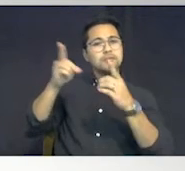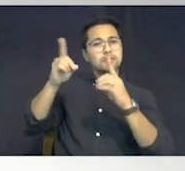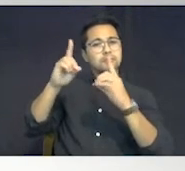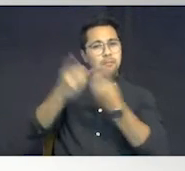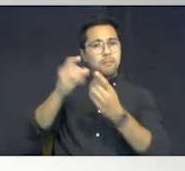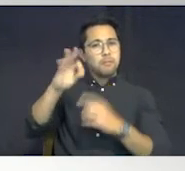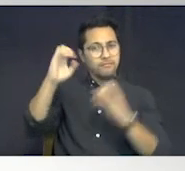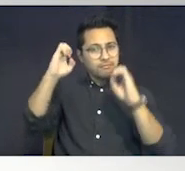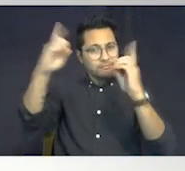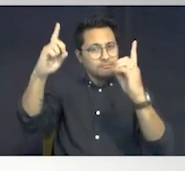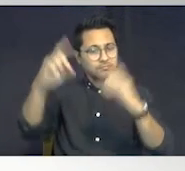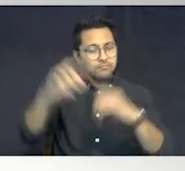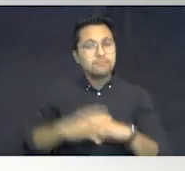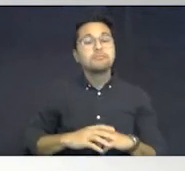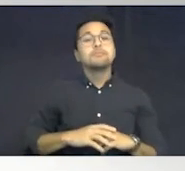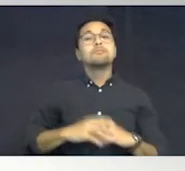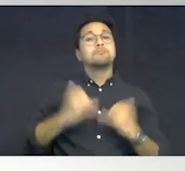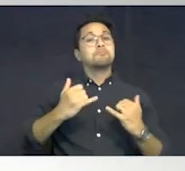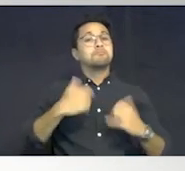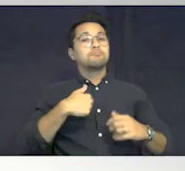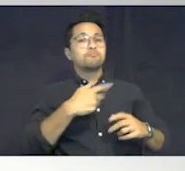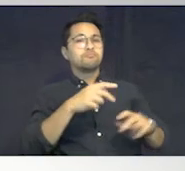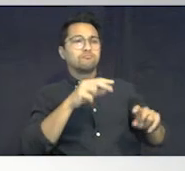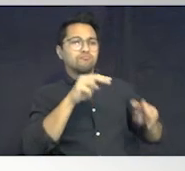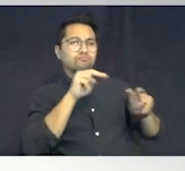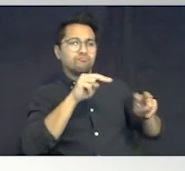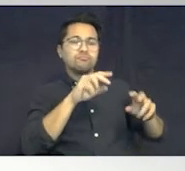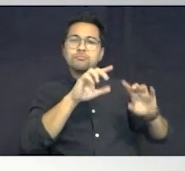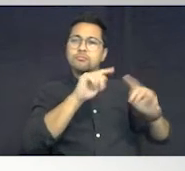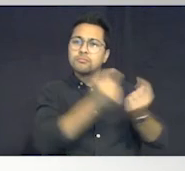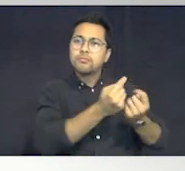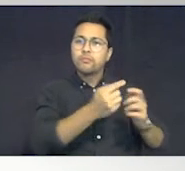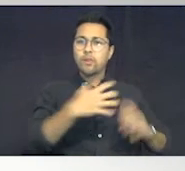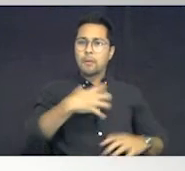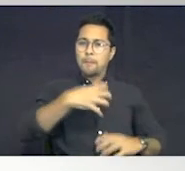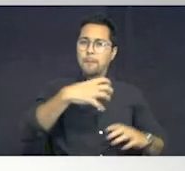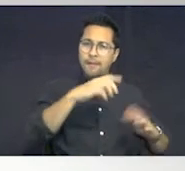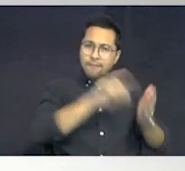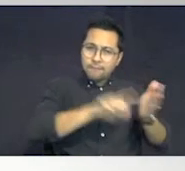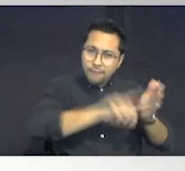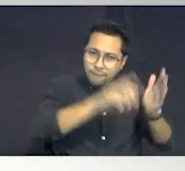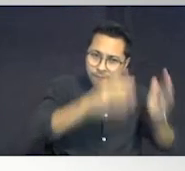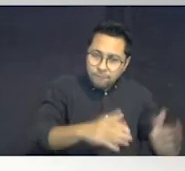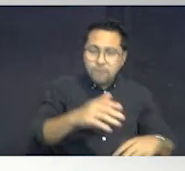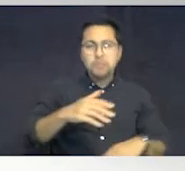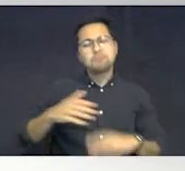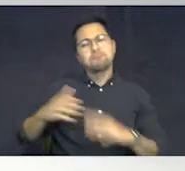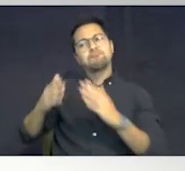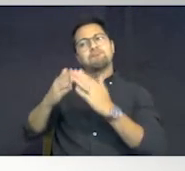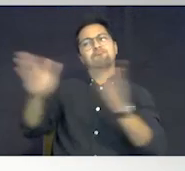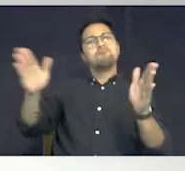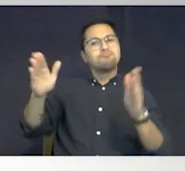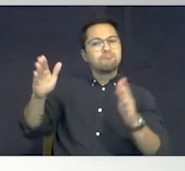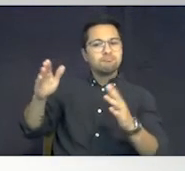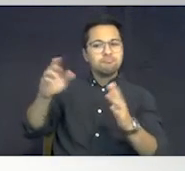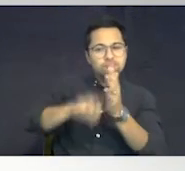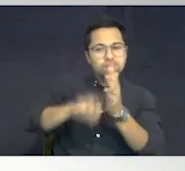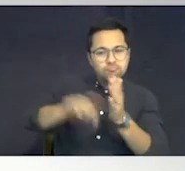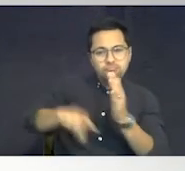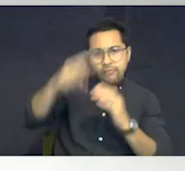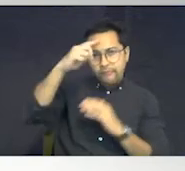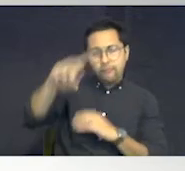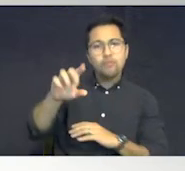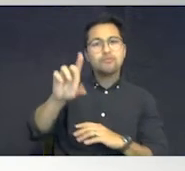Student Education. Currently, I supervise a team of complaint investigators and exercise general supervision over our due process system in the